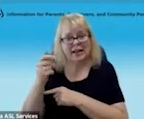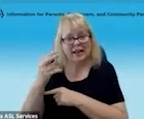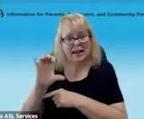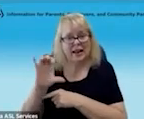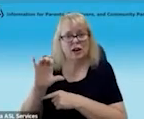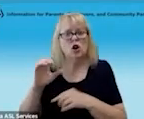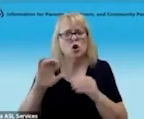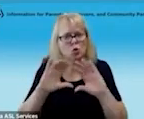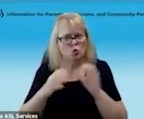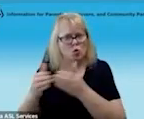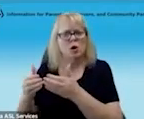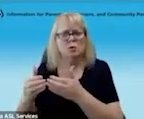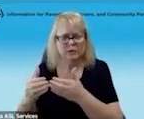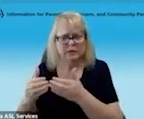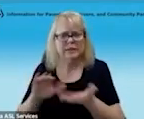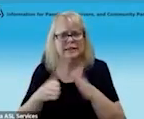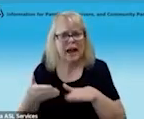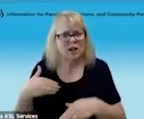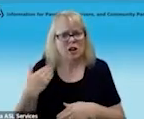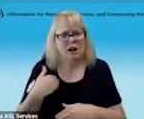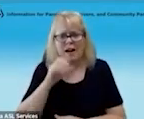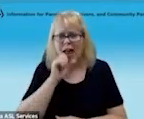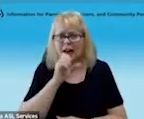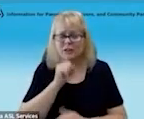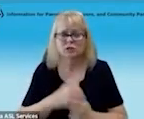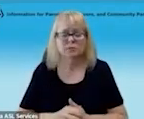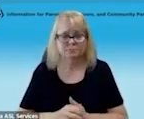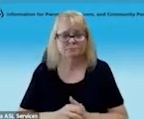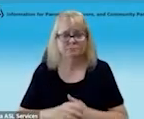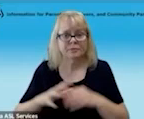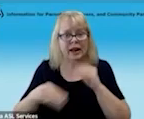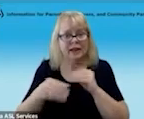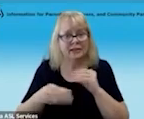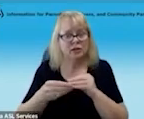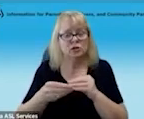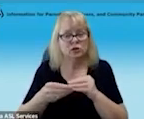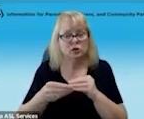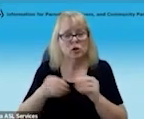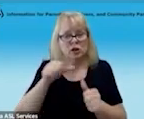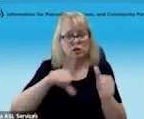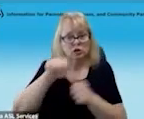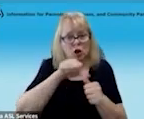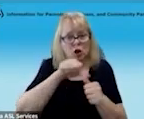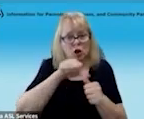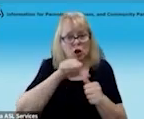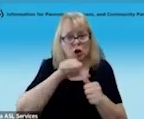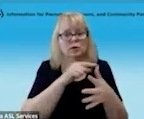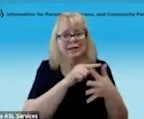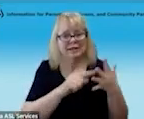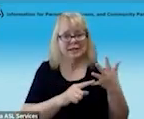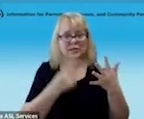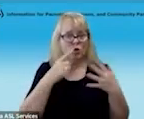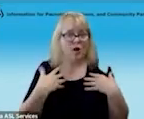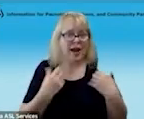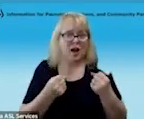Yes. Studies have shown, unfortunately, people from racial and ethnic minority groups are dying from